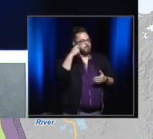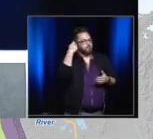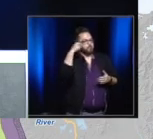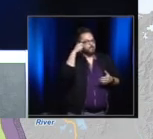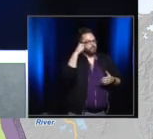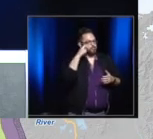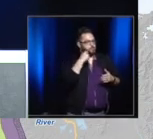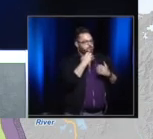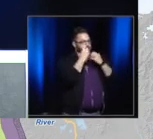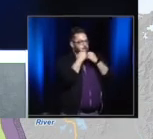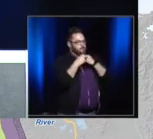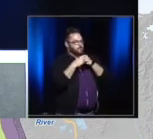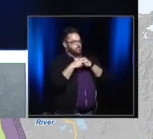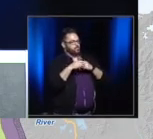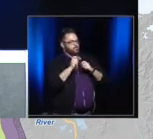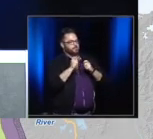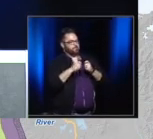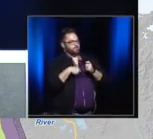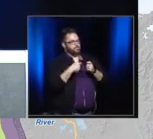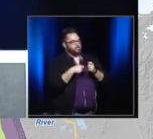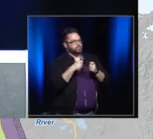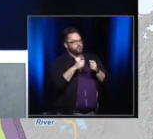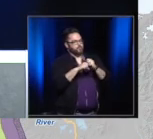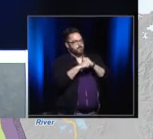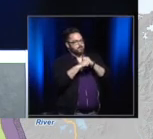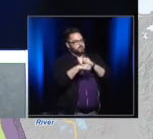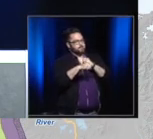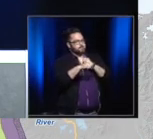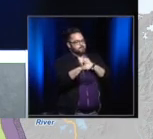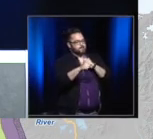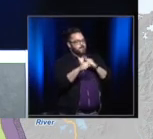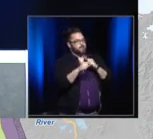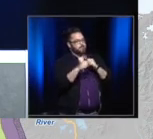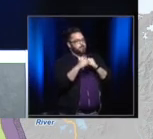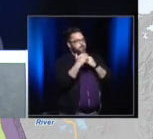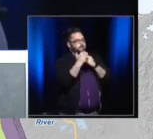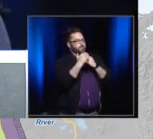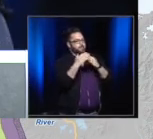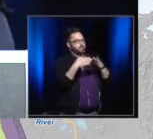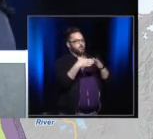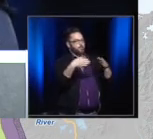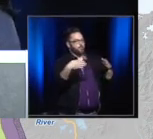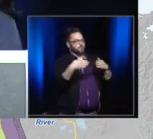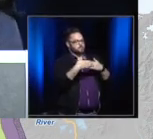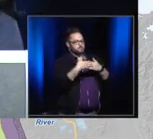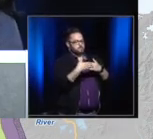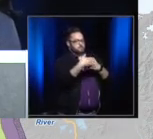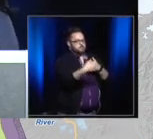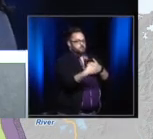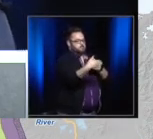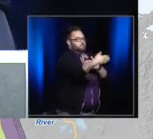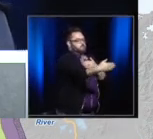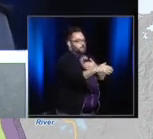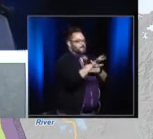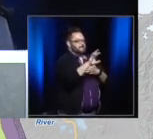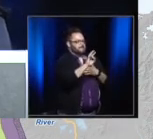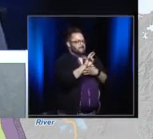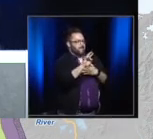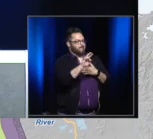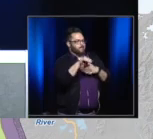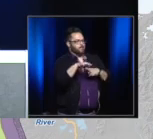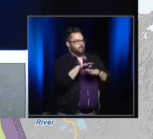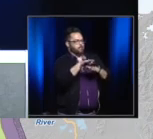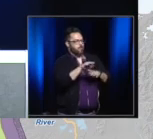of Conservation and Fisheries to extend the fisheries exclusion zone out to 7 nautical miles, and you can see that here in